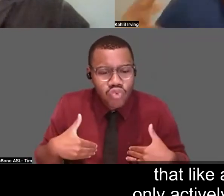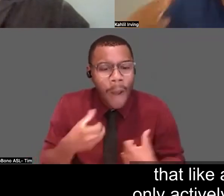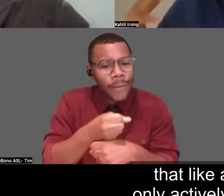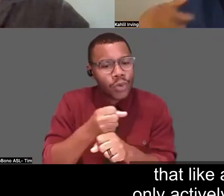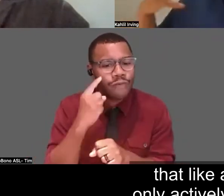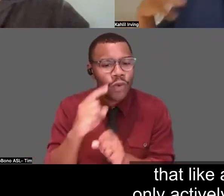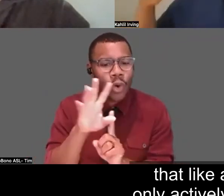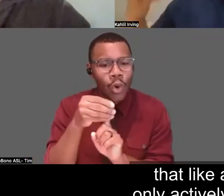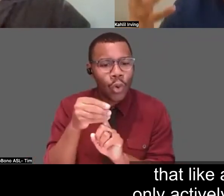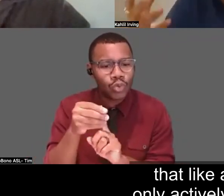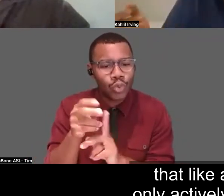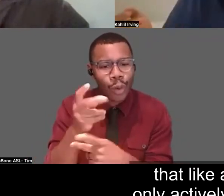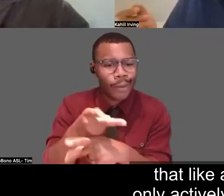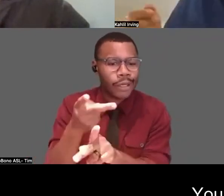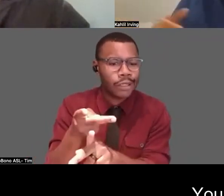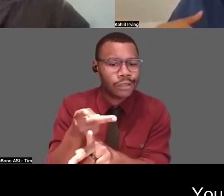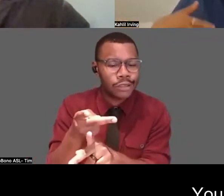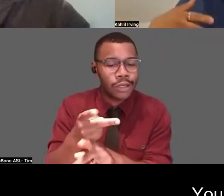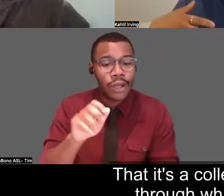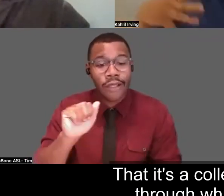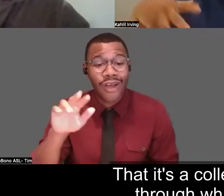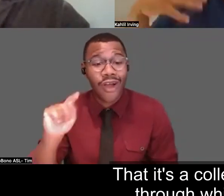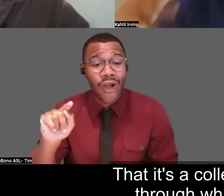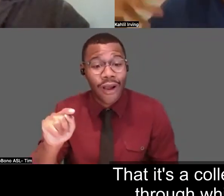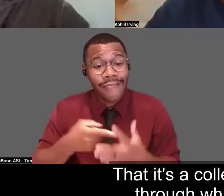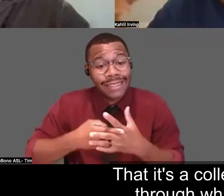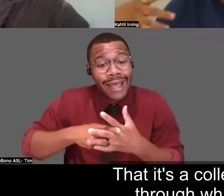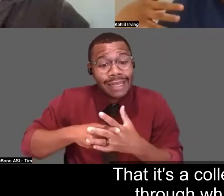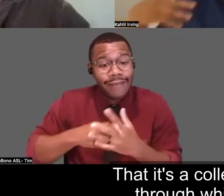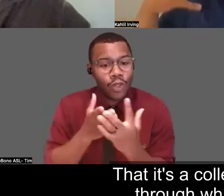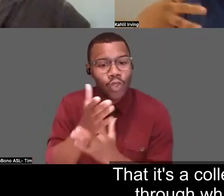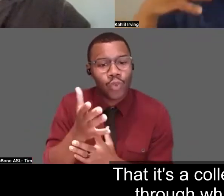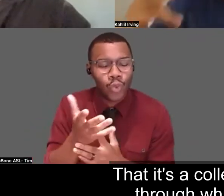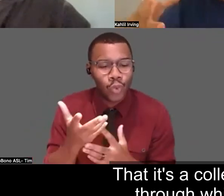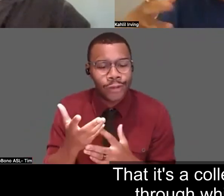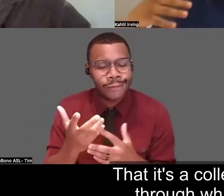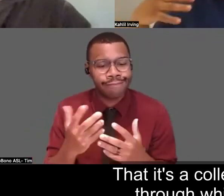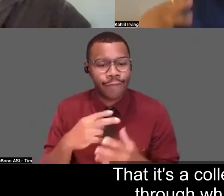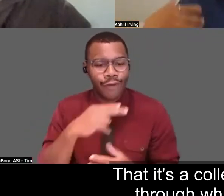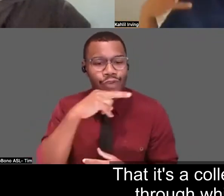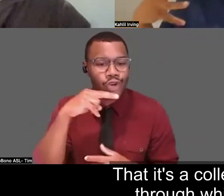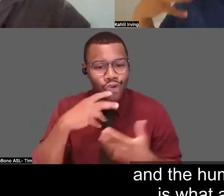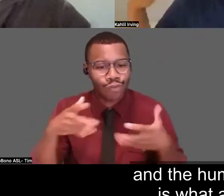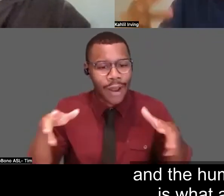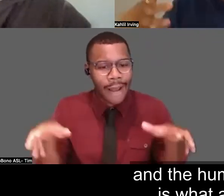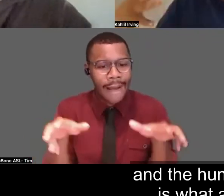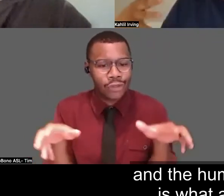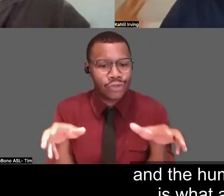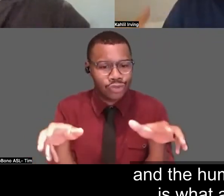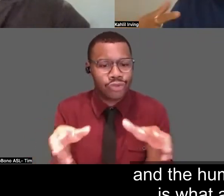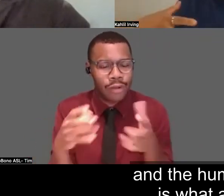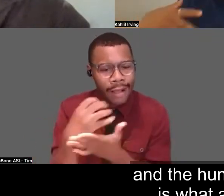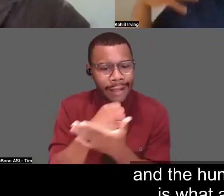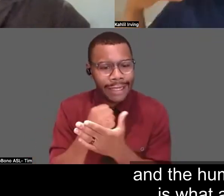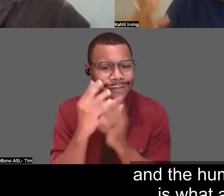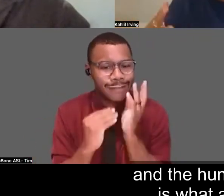only activated through verb, you know, that it's a collective experience through which the clothes and the human